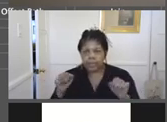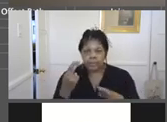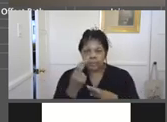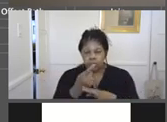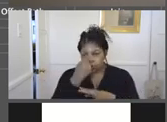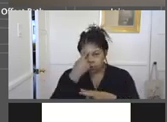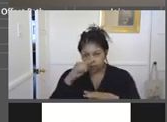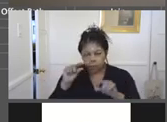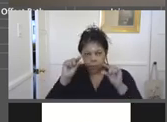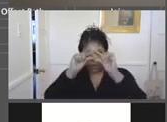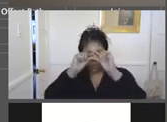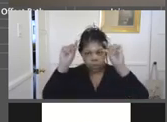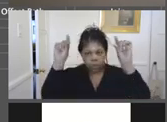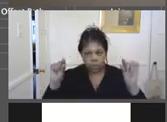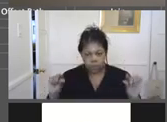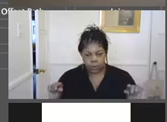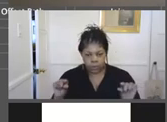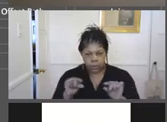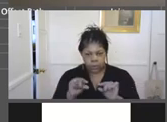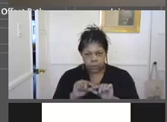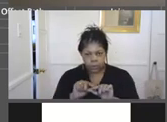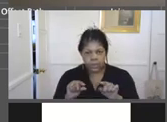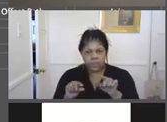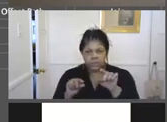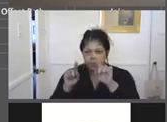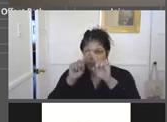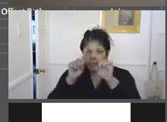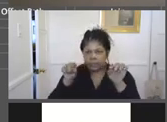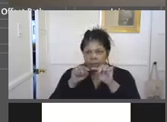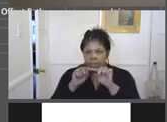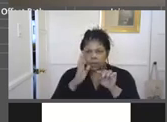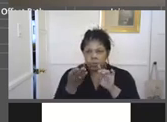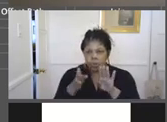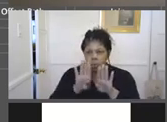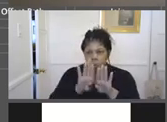particular instance, I'm going to close this. I'm going to make sure that we have pattern,